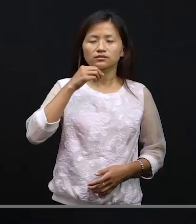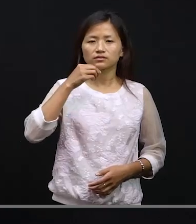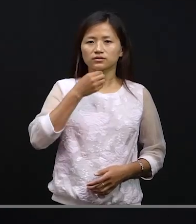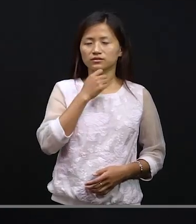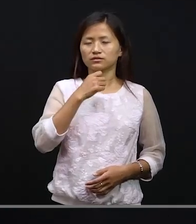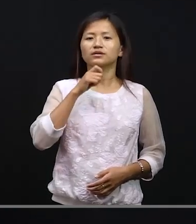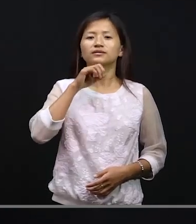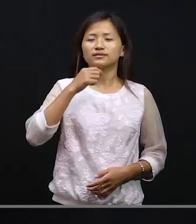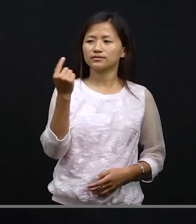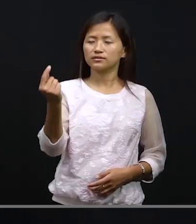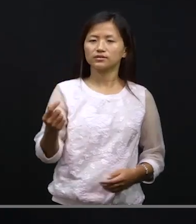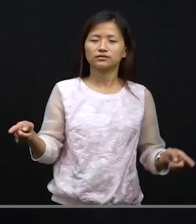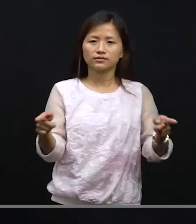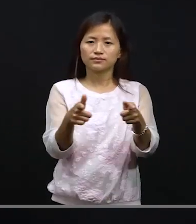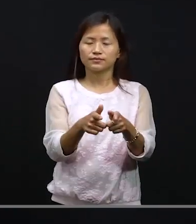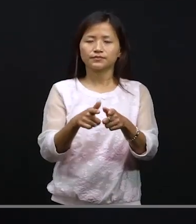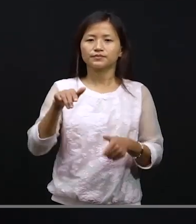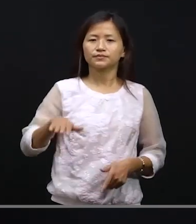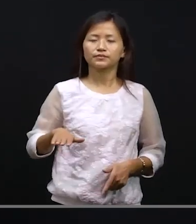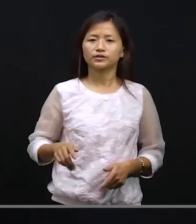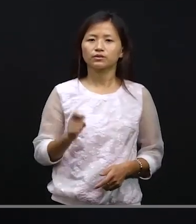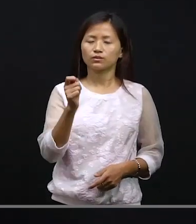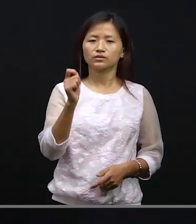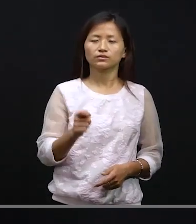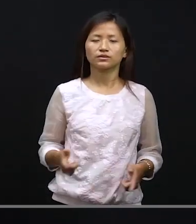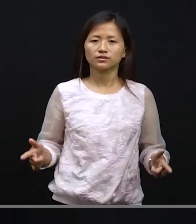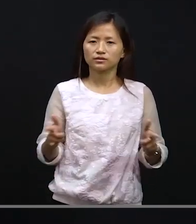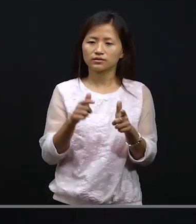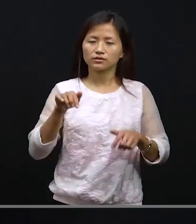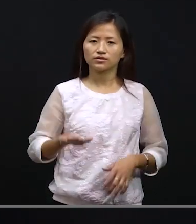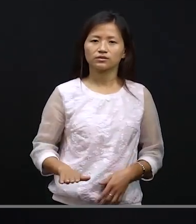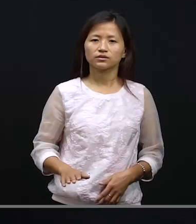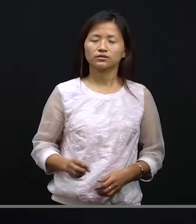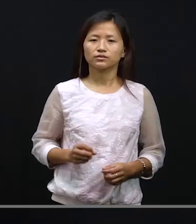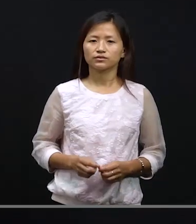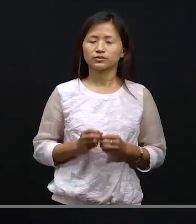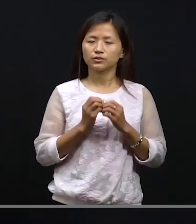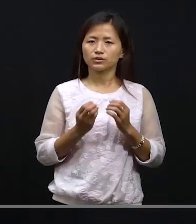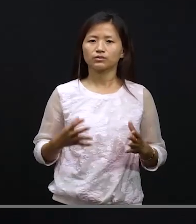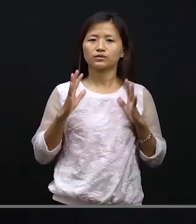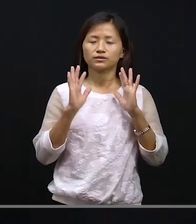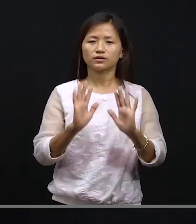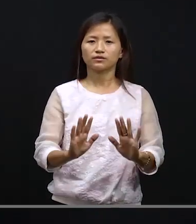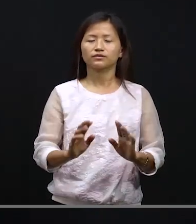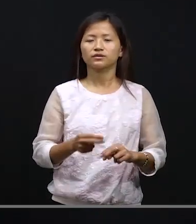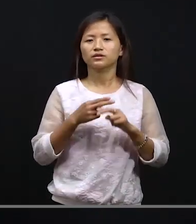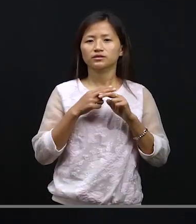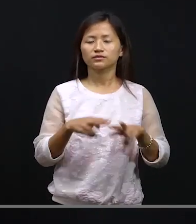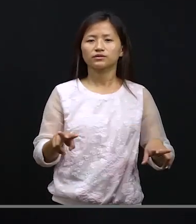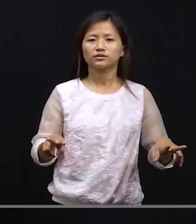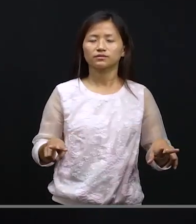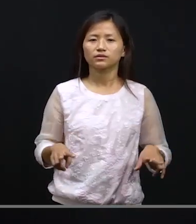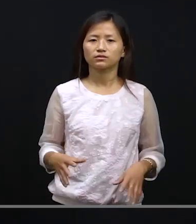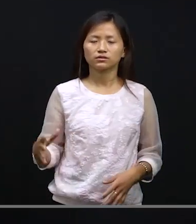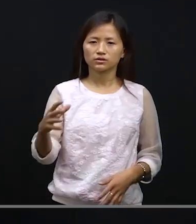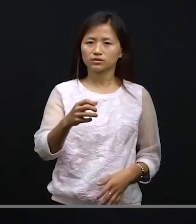to us the freedom. If he works with a child, he knew that he would have his freedom. The young child would not